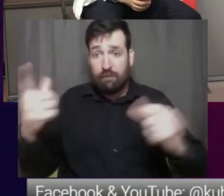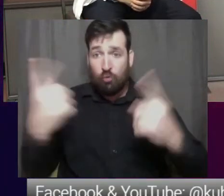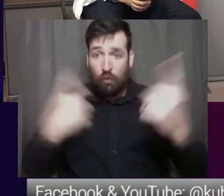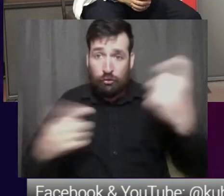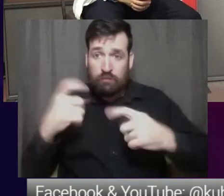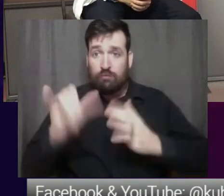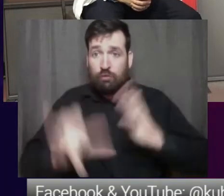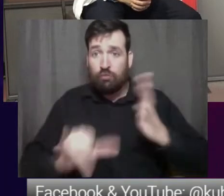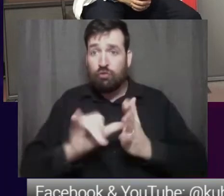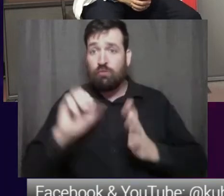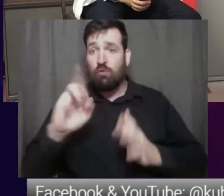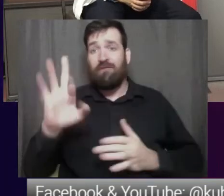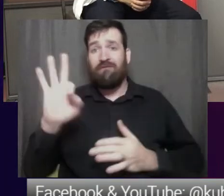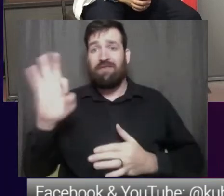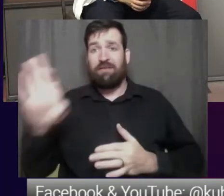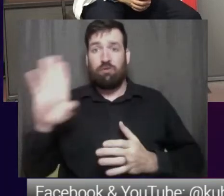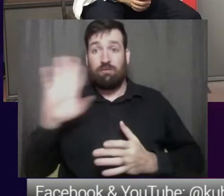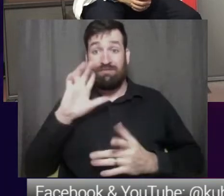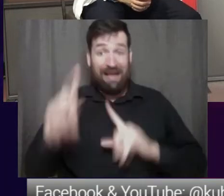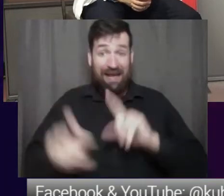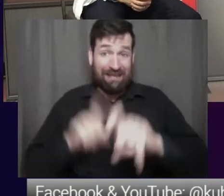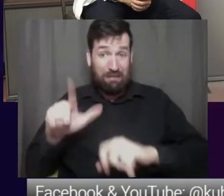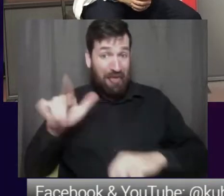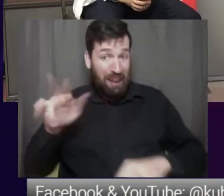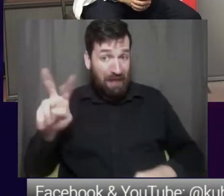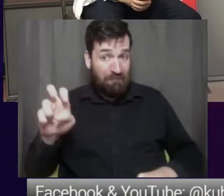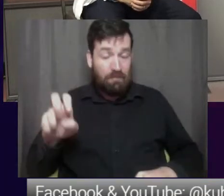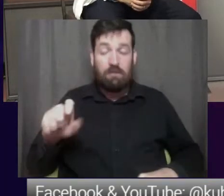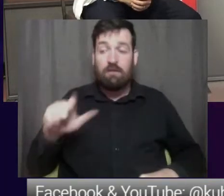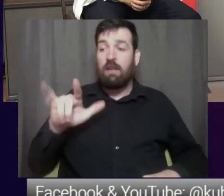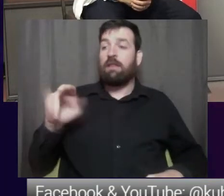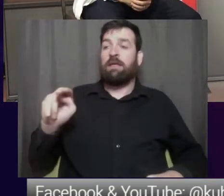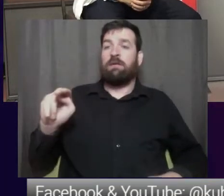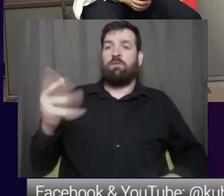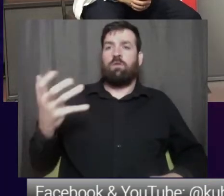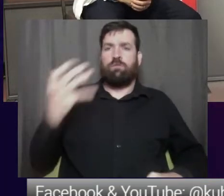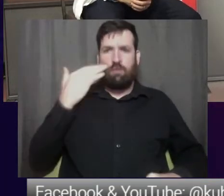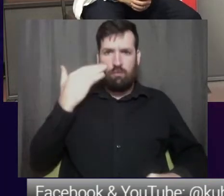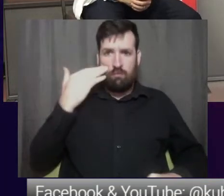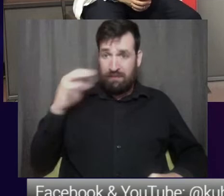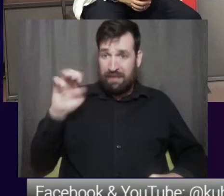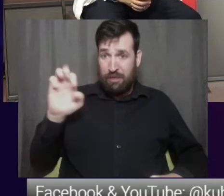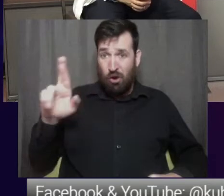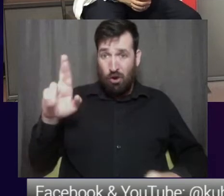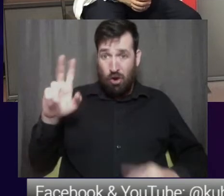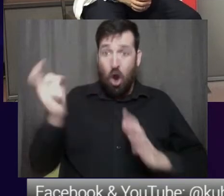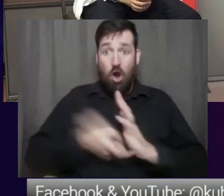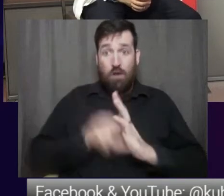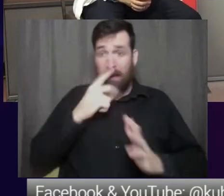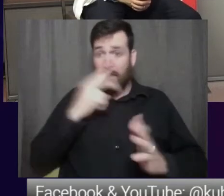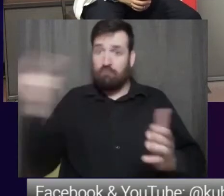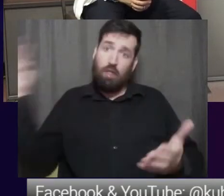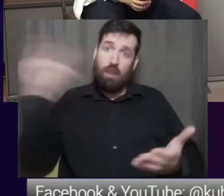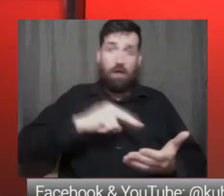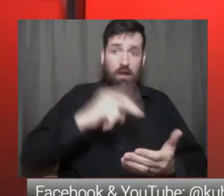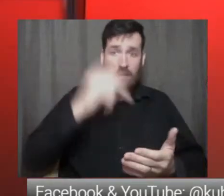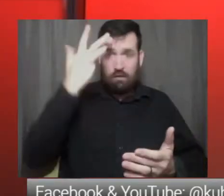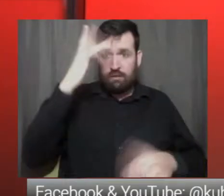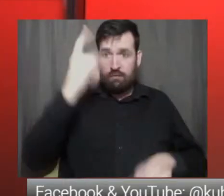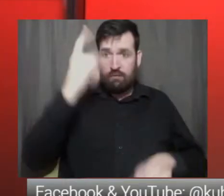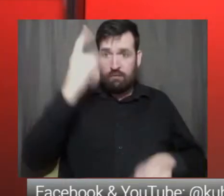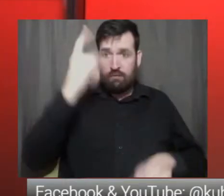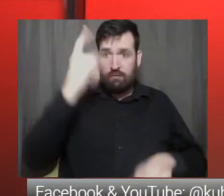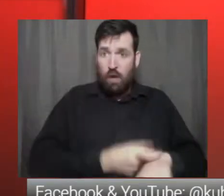now because we're asking them live. Lynn would like to know, do all ERs automatically check for smartwatches now? Not necessarily. I